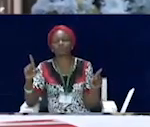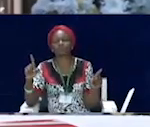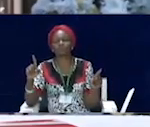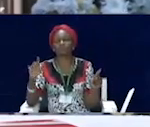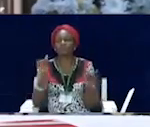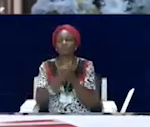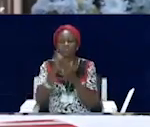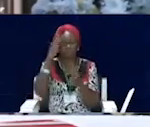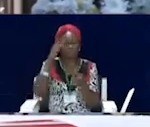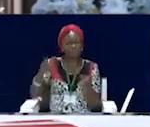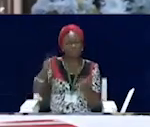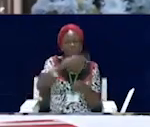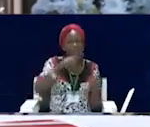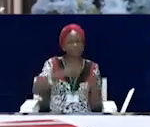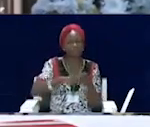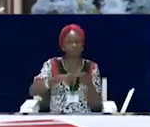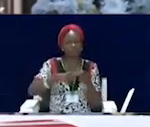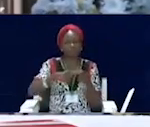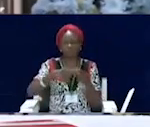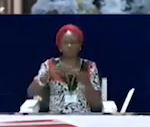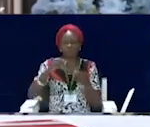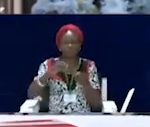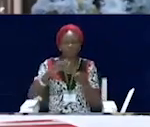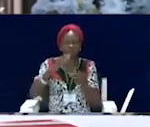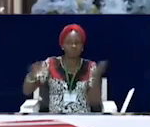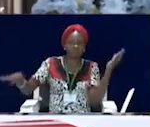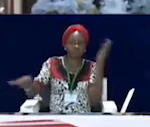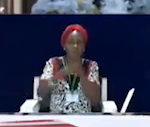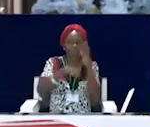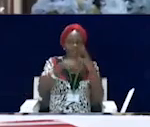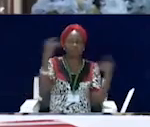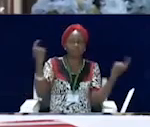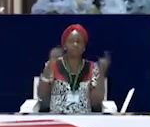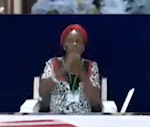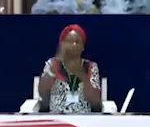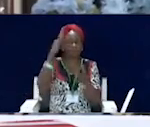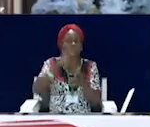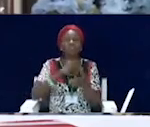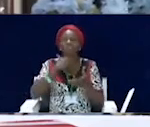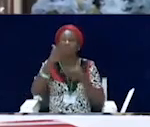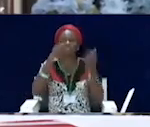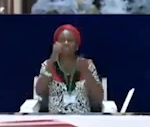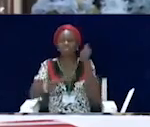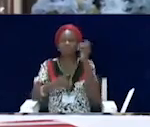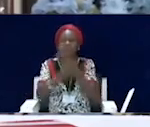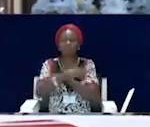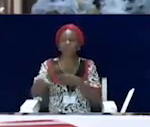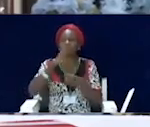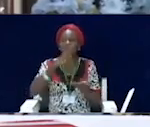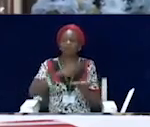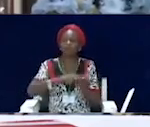That's why you have to get rid of sin. That's why I keep crying every day, be holy.